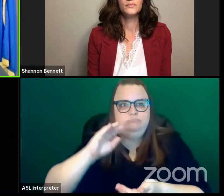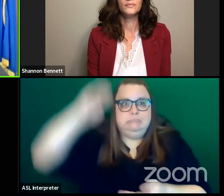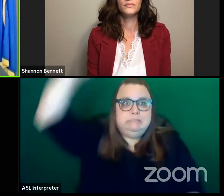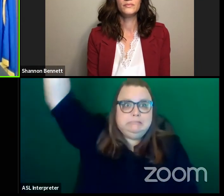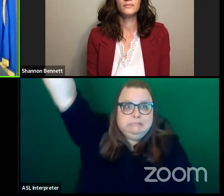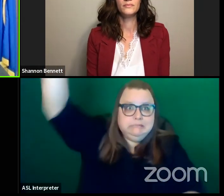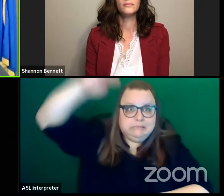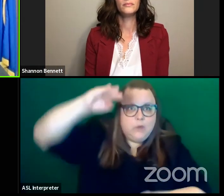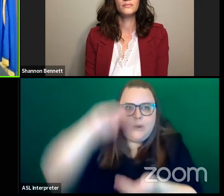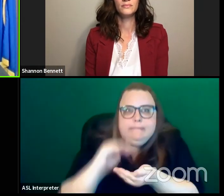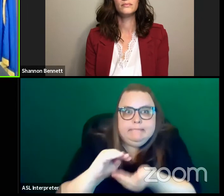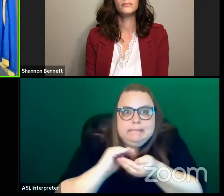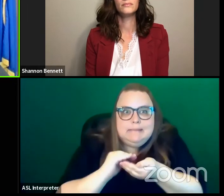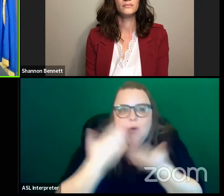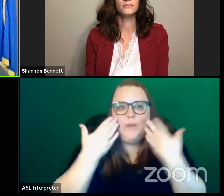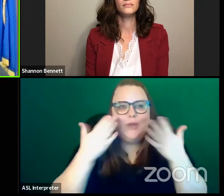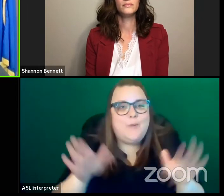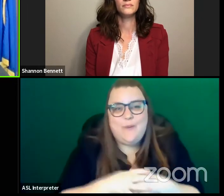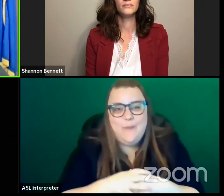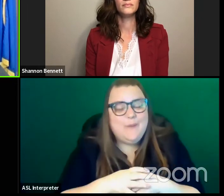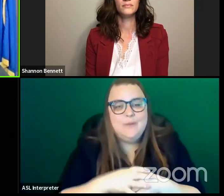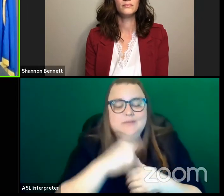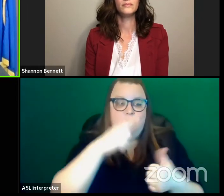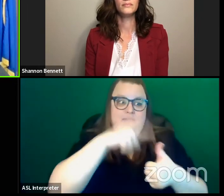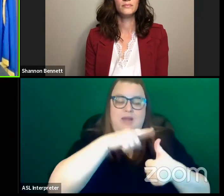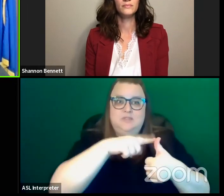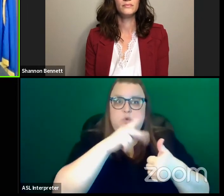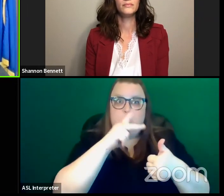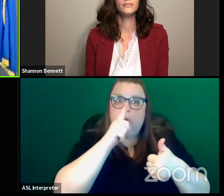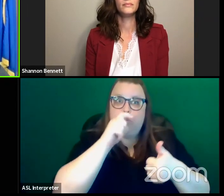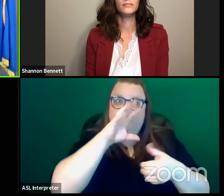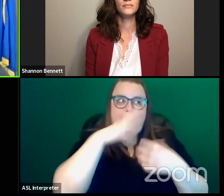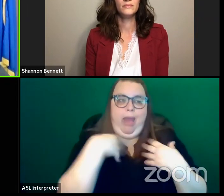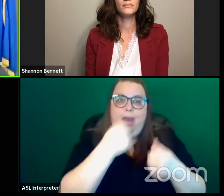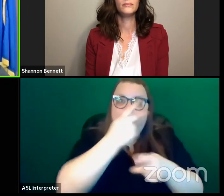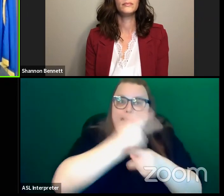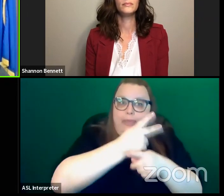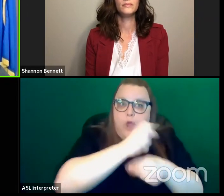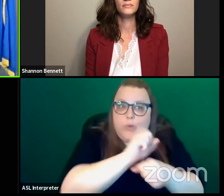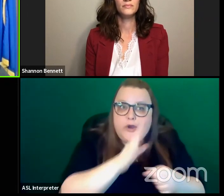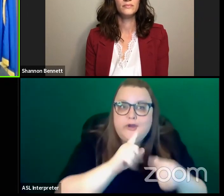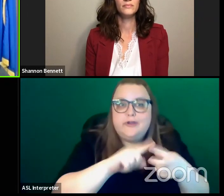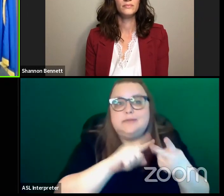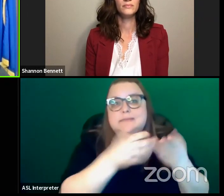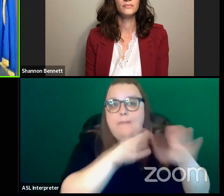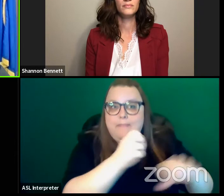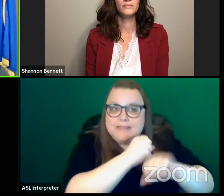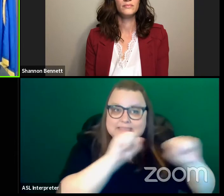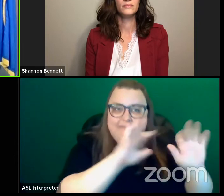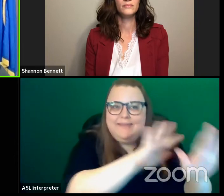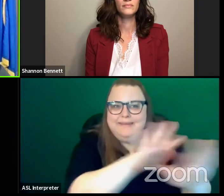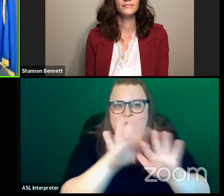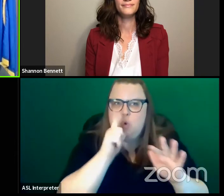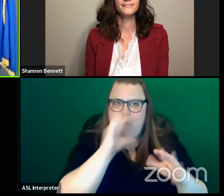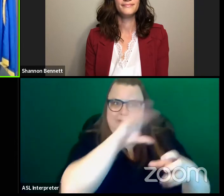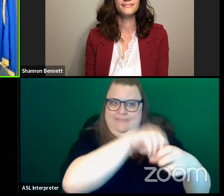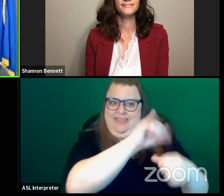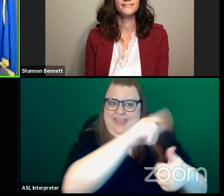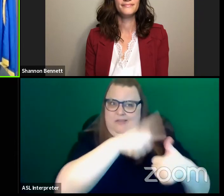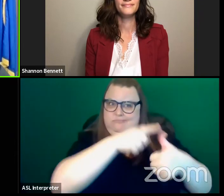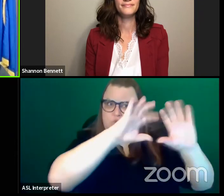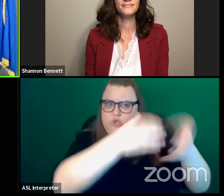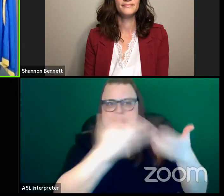end, the healthcare workers, public safety, that sort of thing, our convalescent homes. So go ahead, Shannon or Candace, if you can answer that more. Go